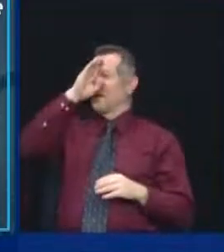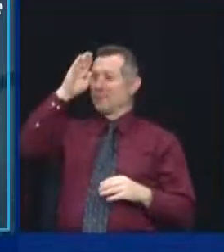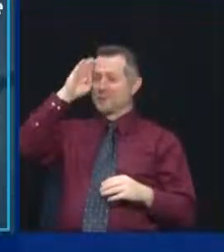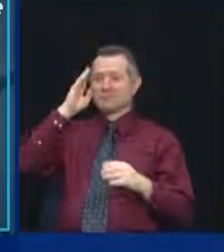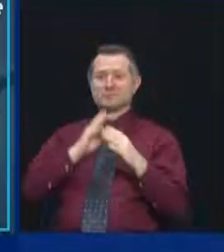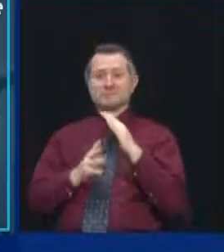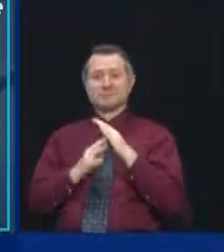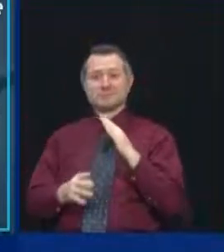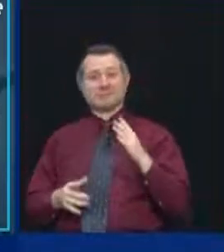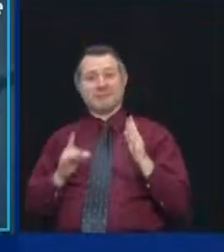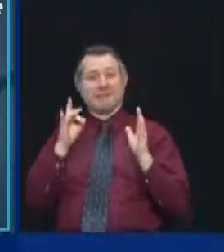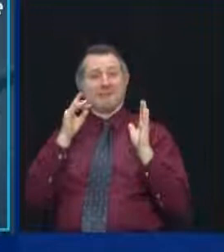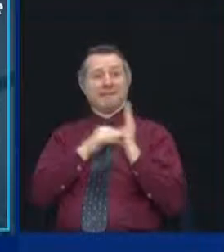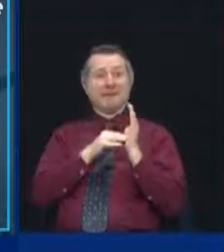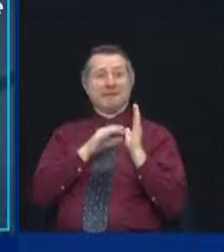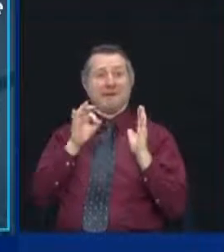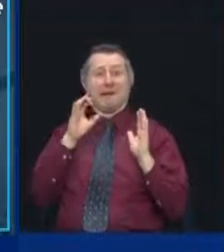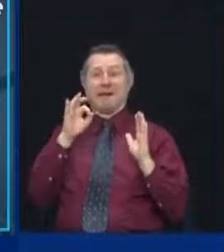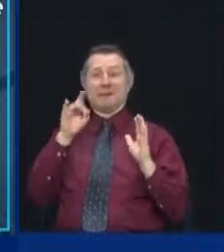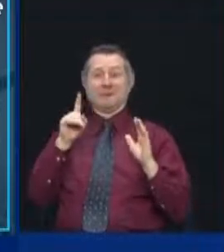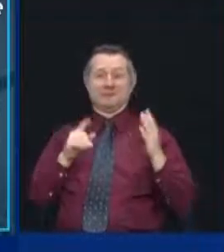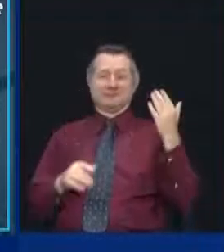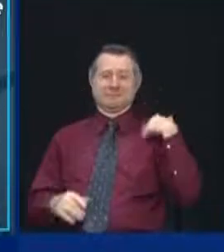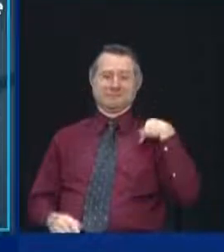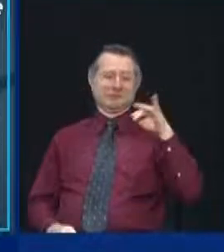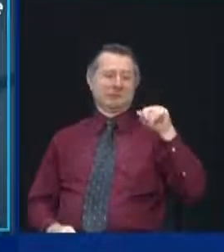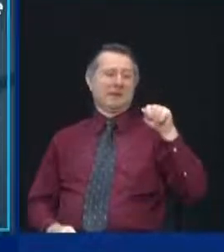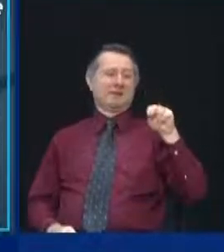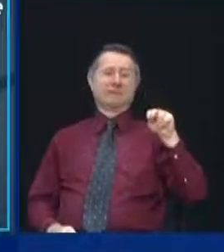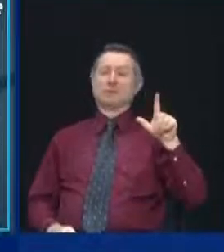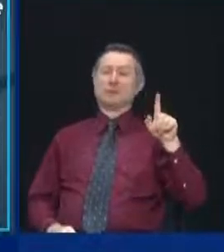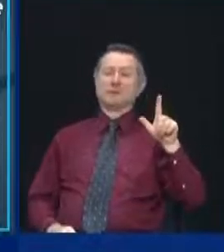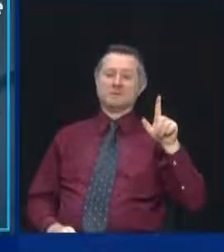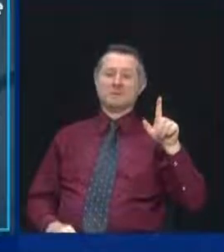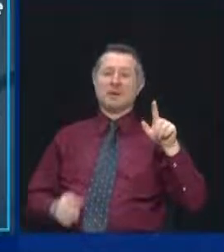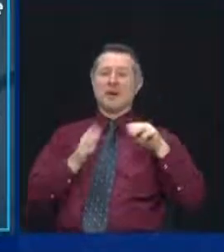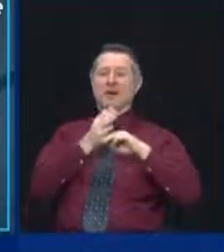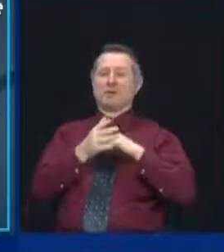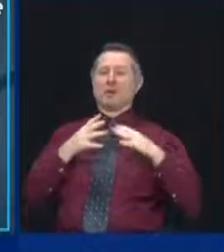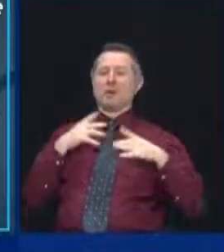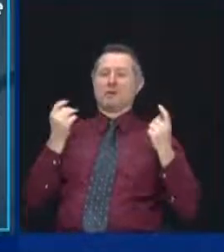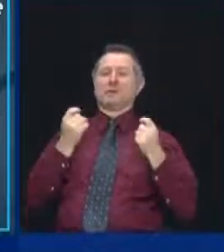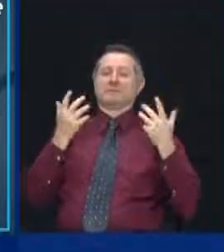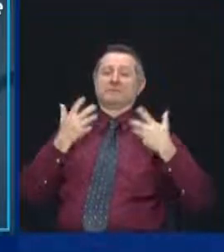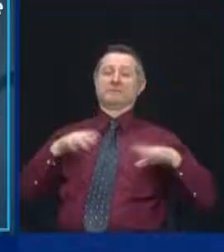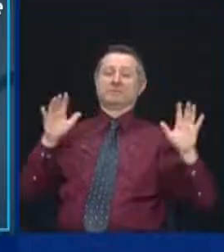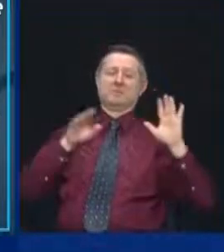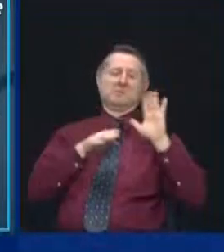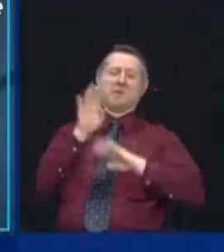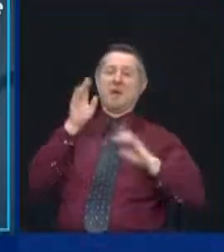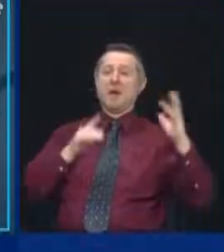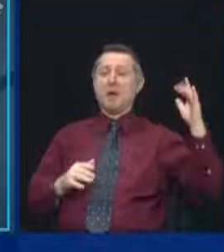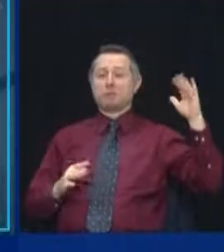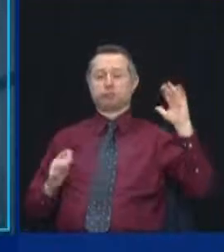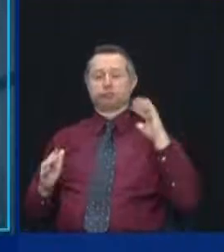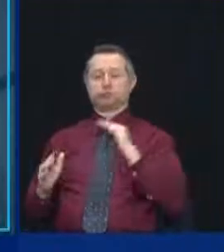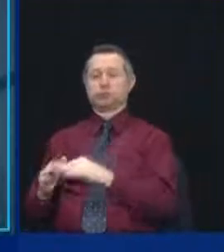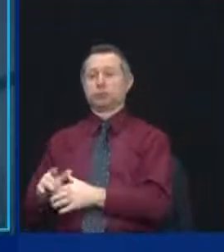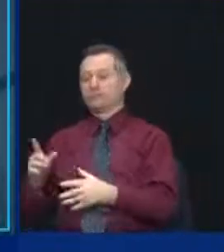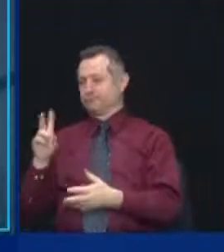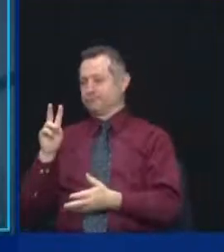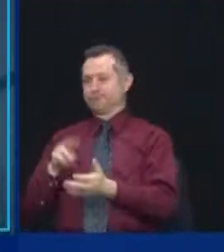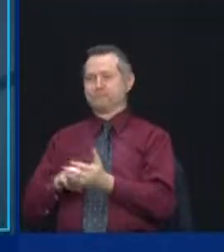8,900 in January, post-holiday surge. We're now down to 2,600.